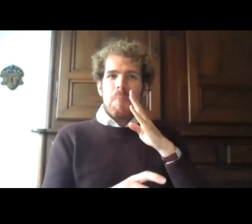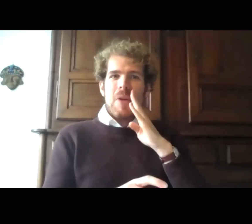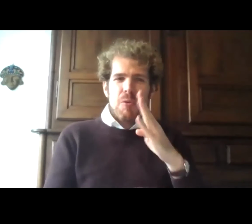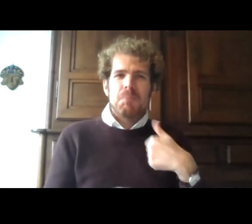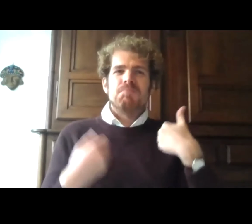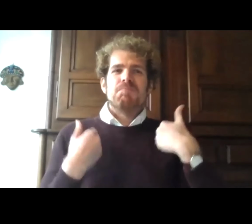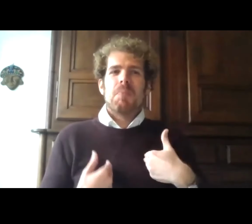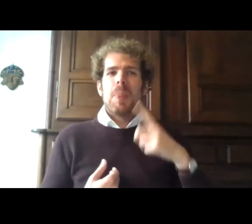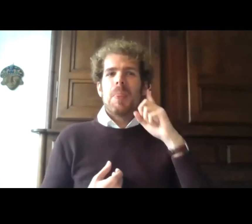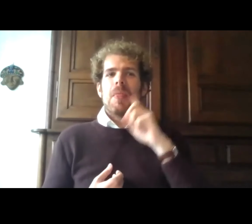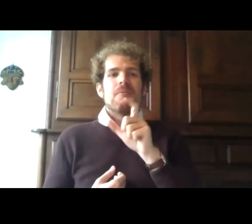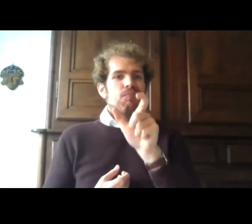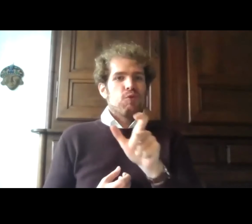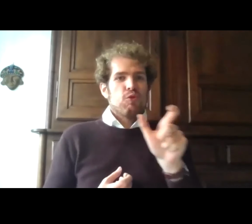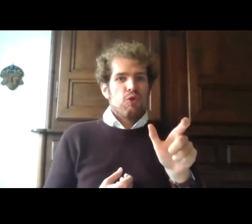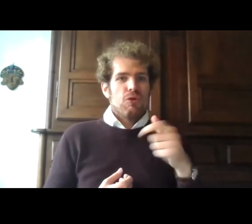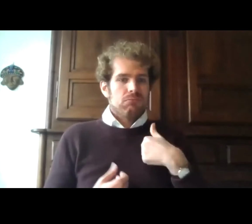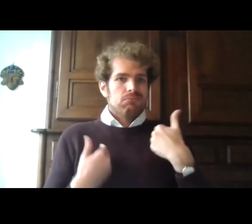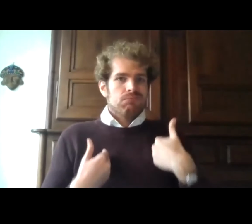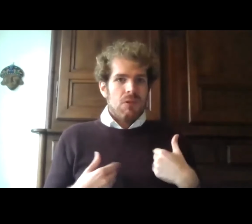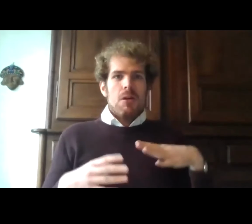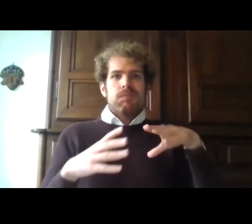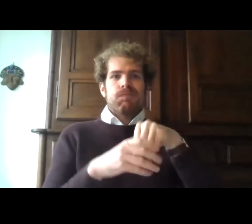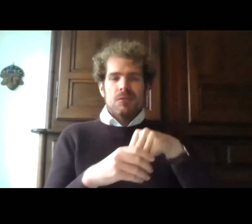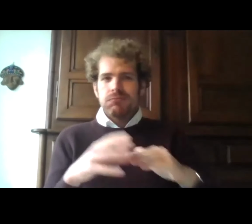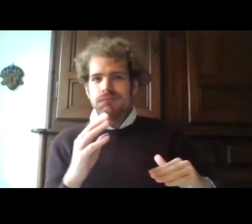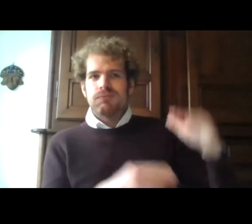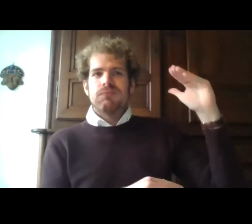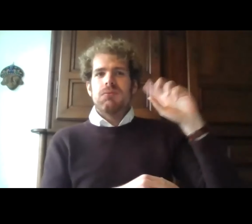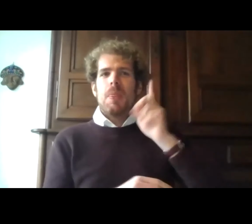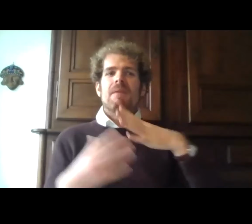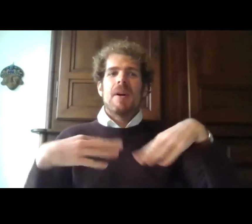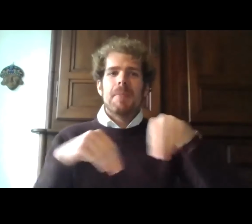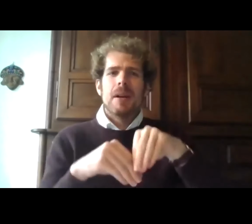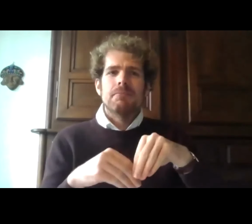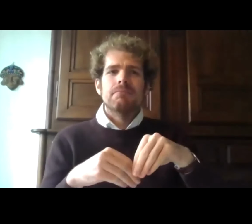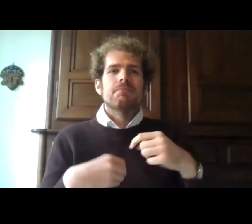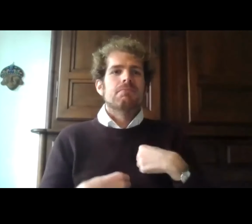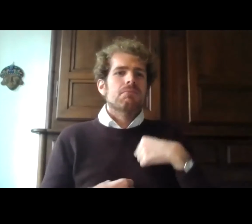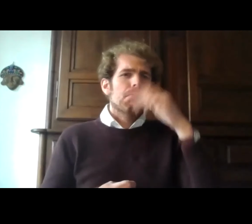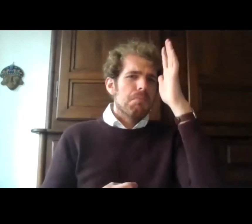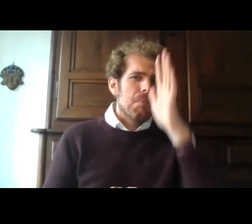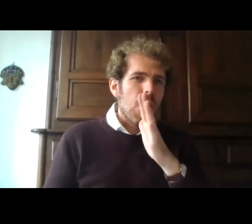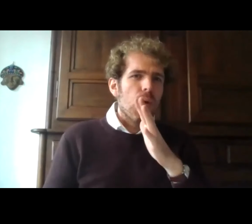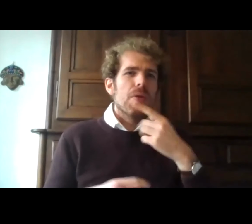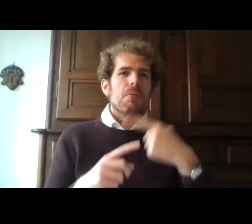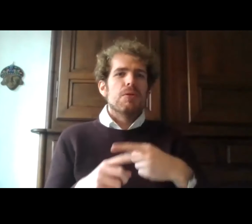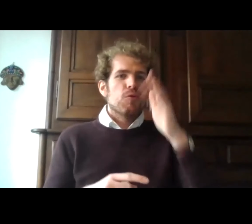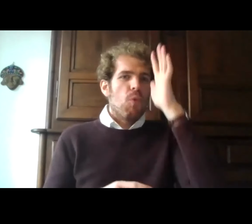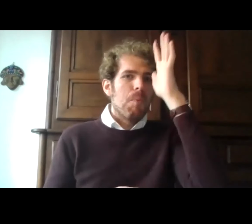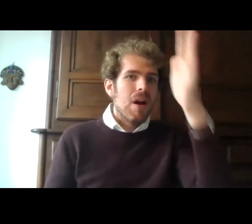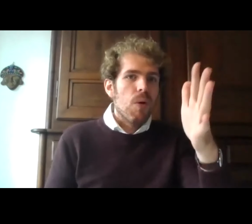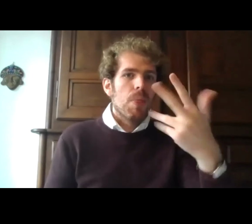sign my name. I am from Belgium. I'm a deaf individual, and I grew up in a deaf family.